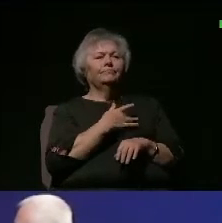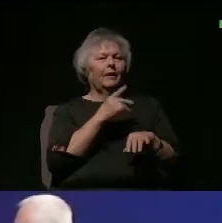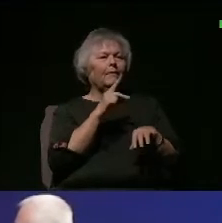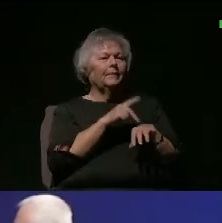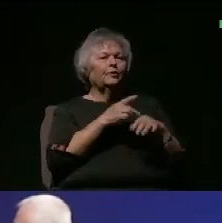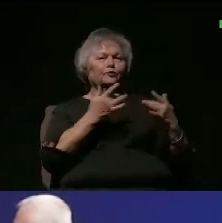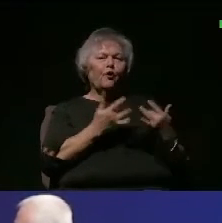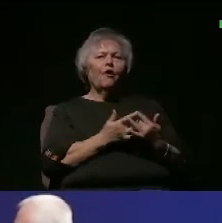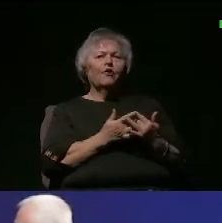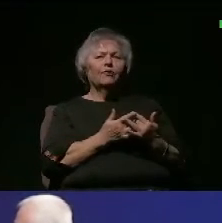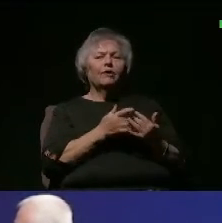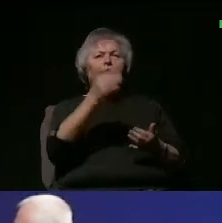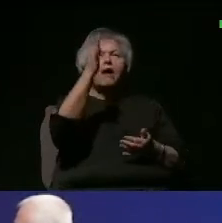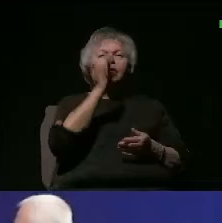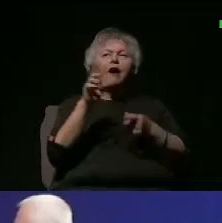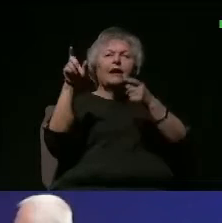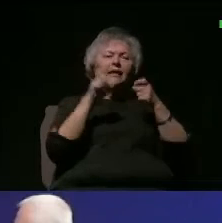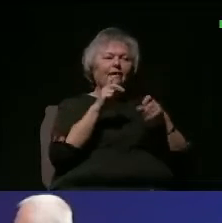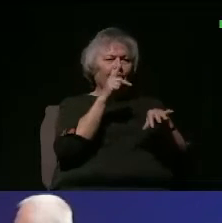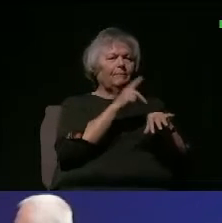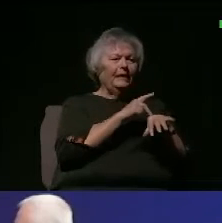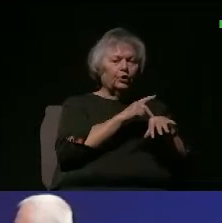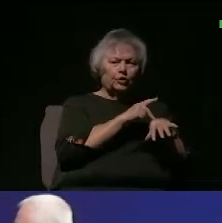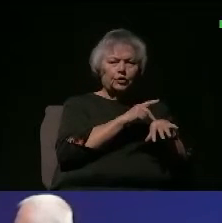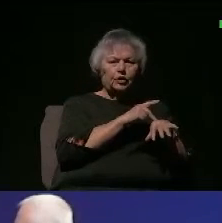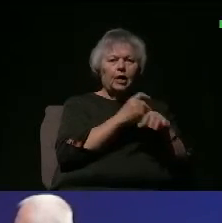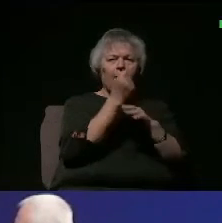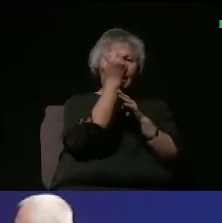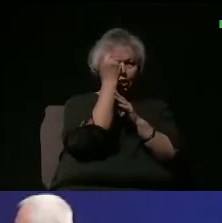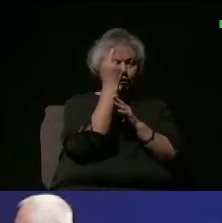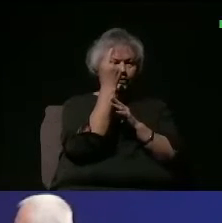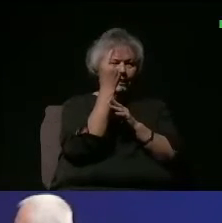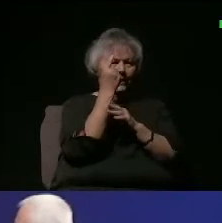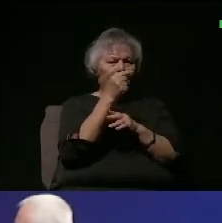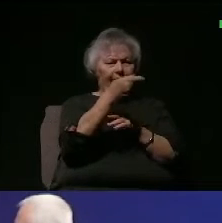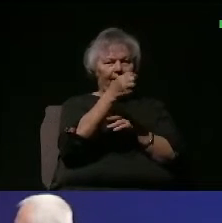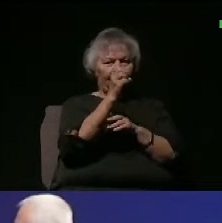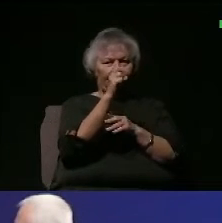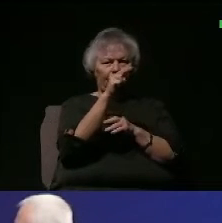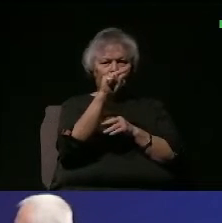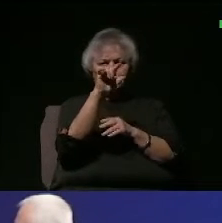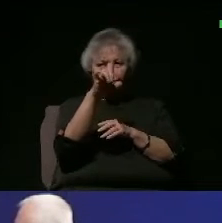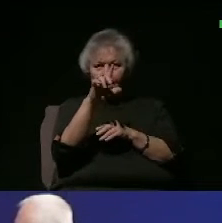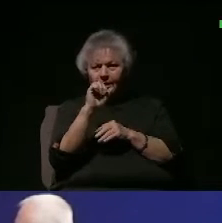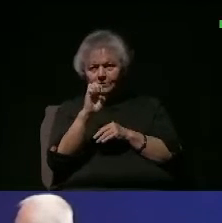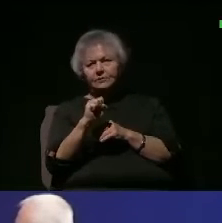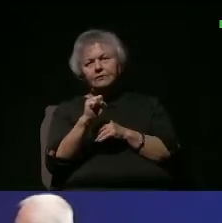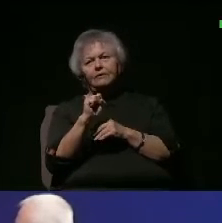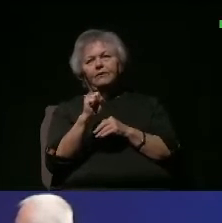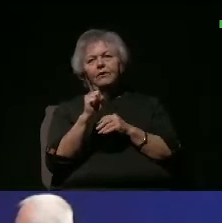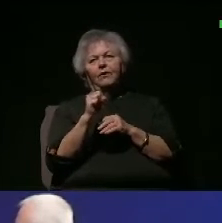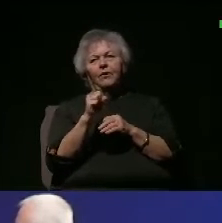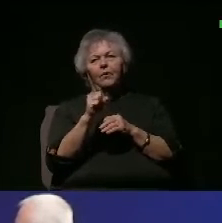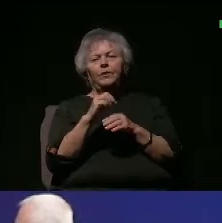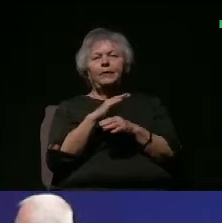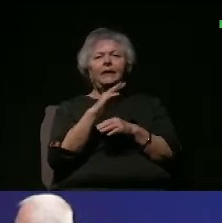that caused Peter to understand that the Gentiles were going to be grafted into the vine. Because even Peter had trouble